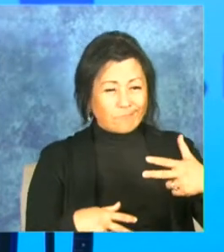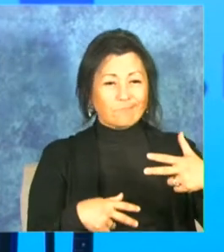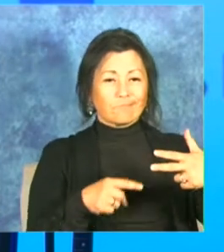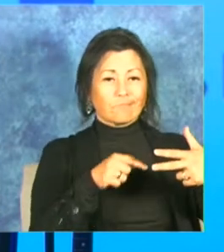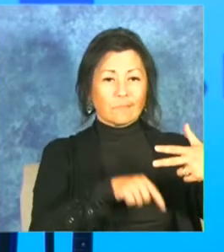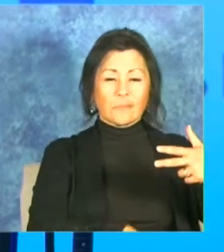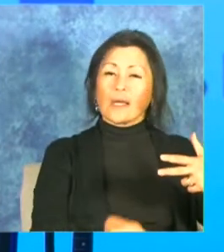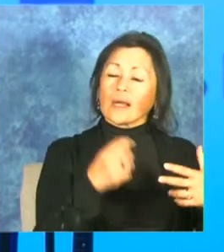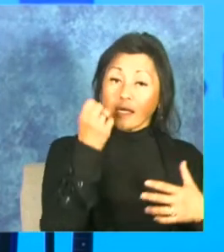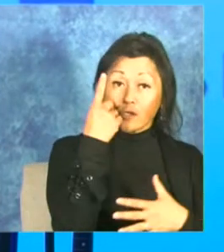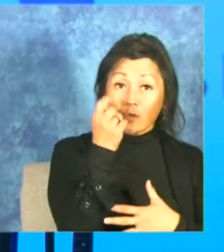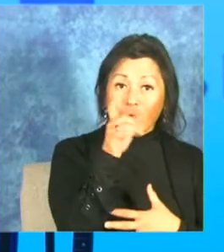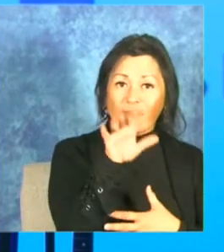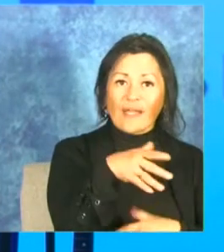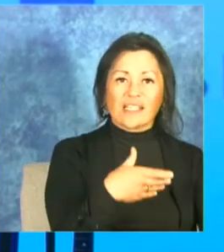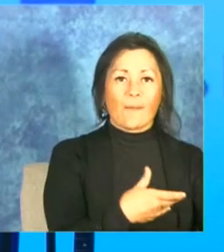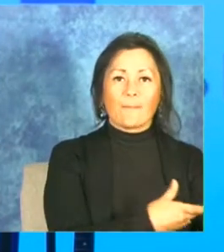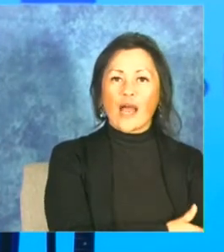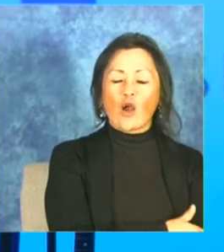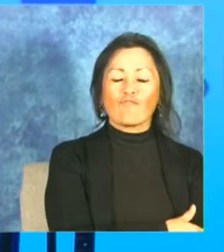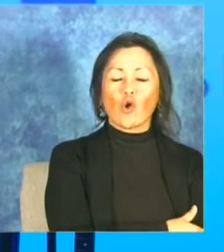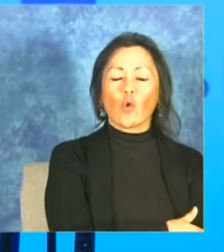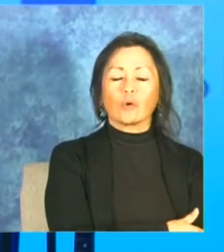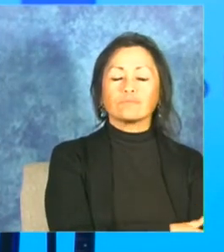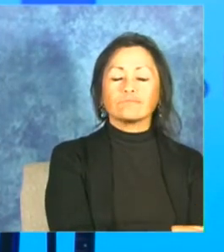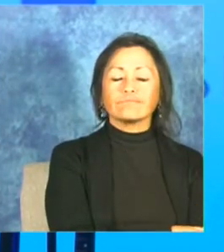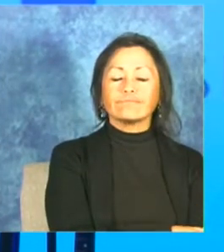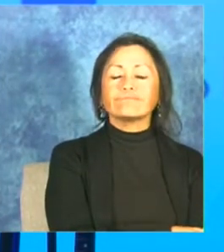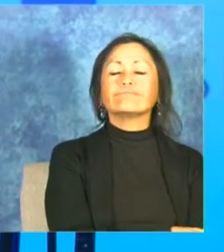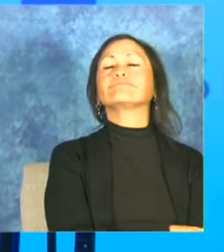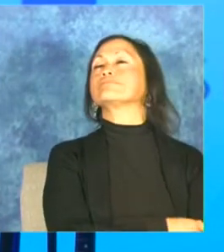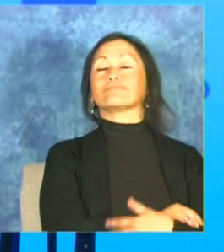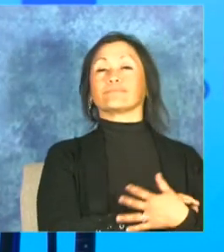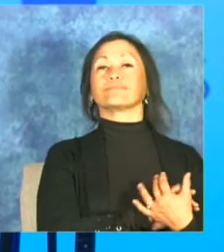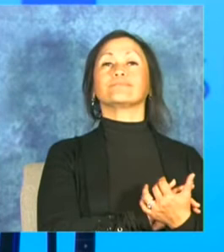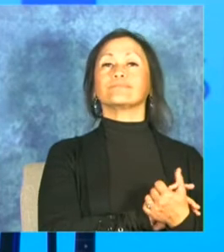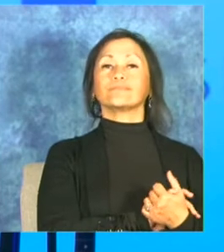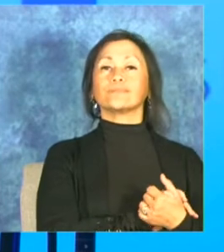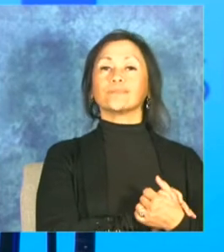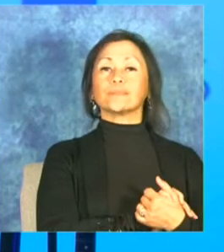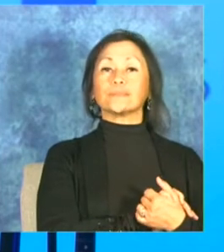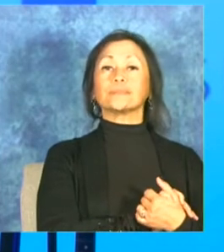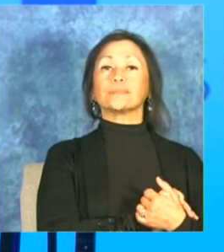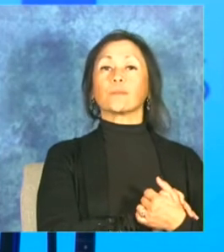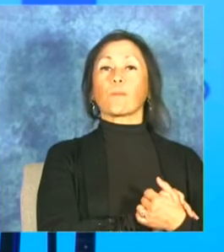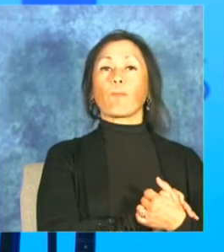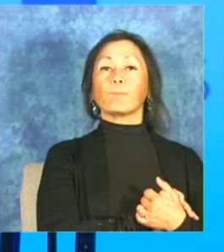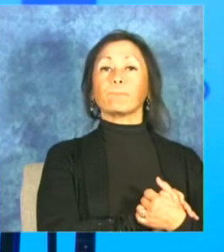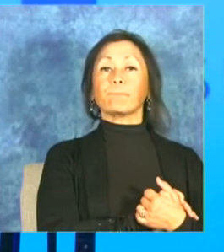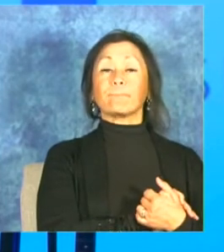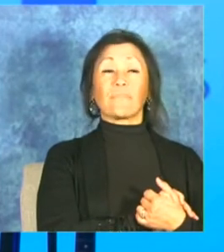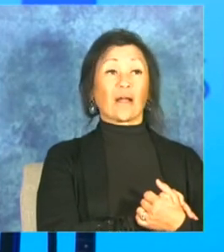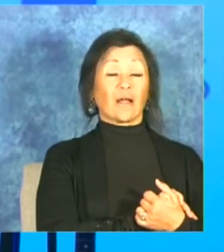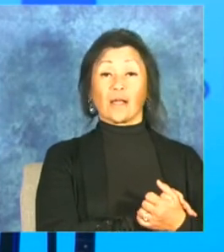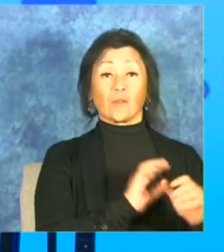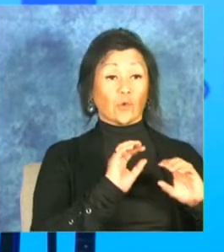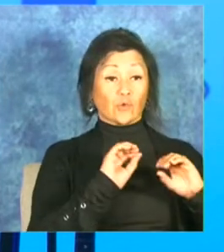Now, you need to understand this is powerful, that there's no